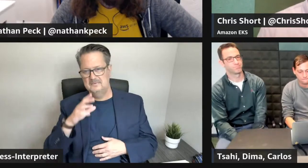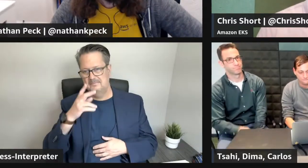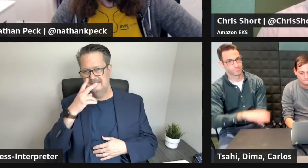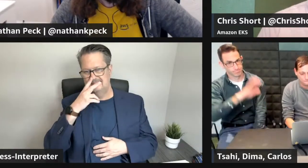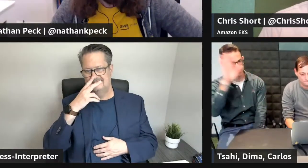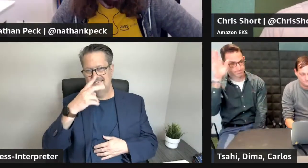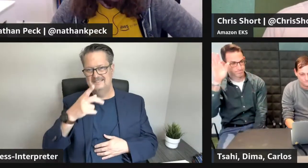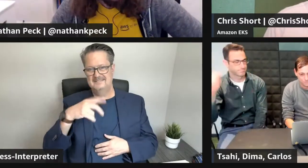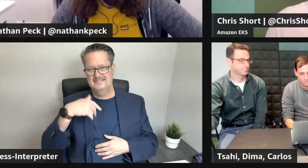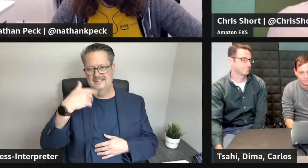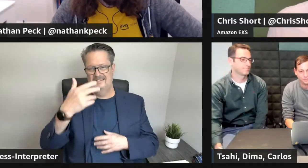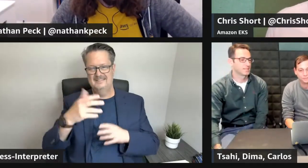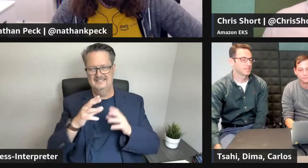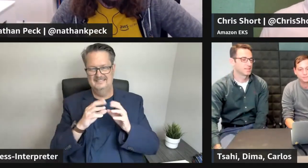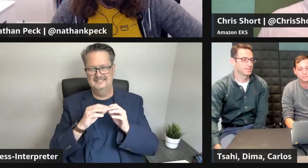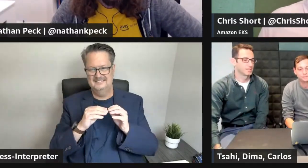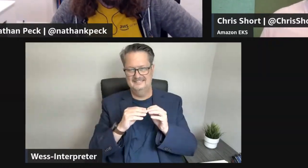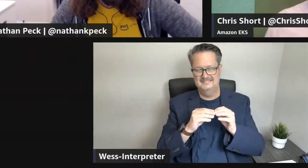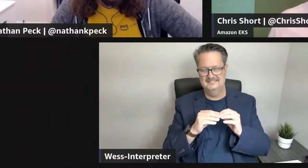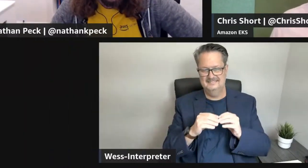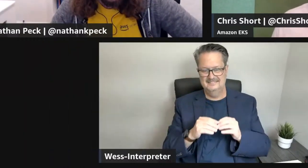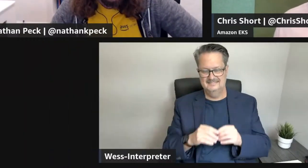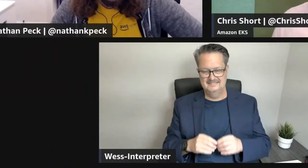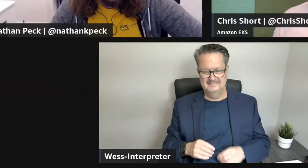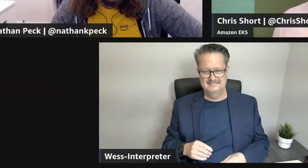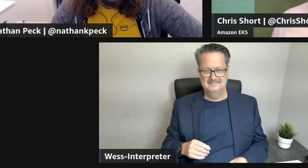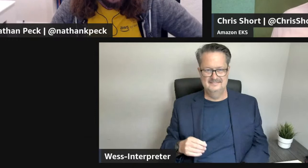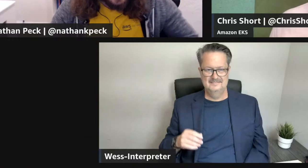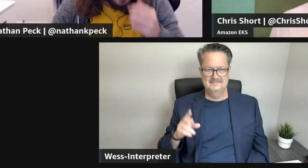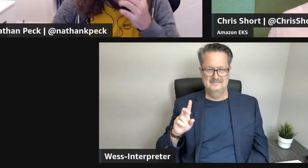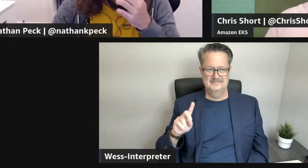session there. Booth D5.